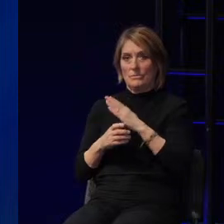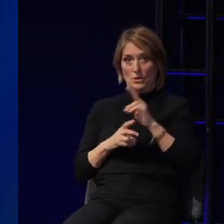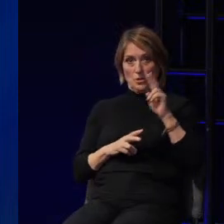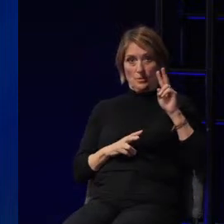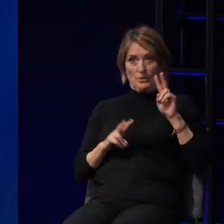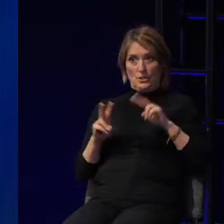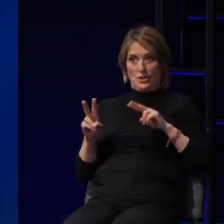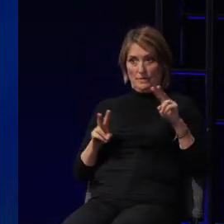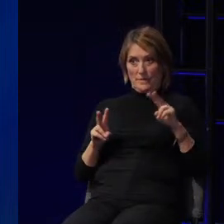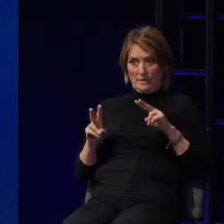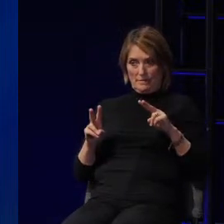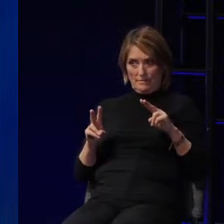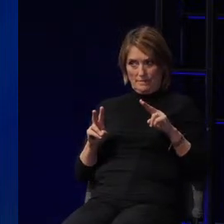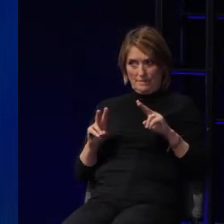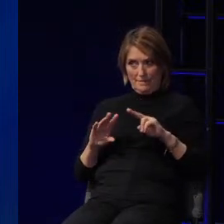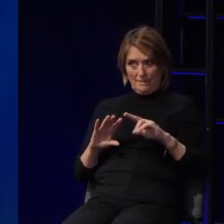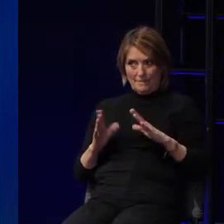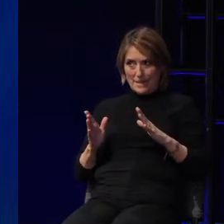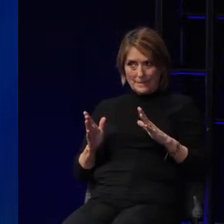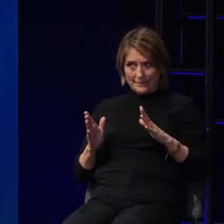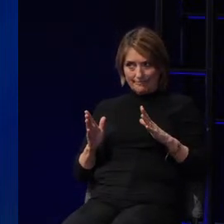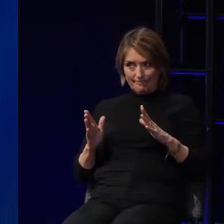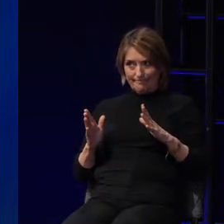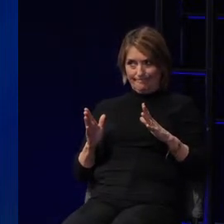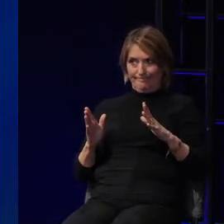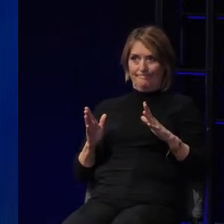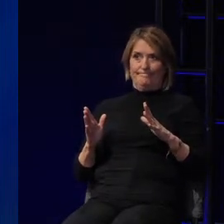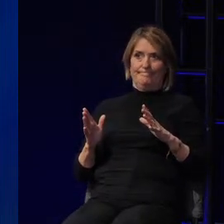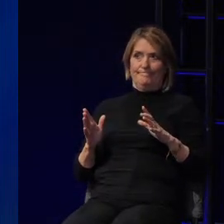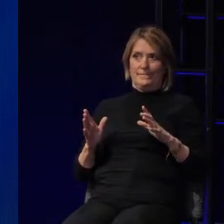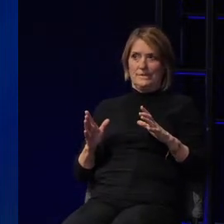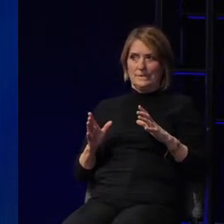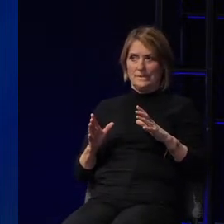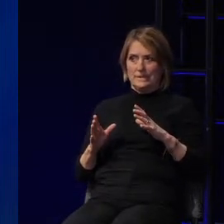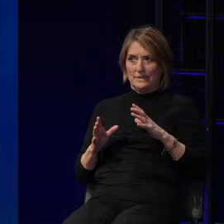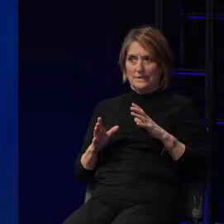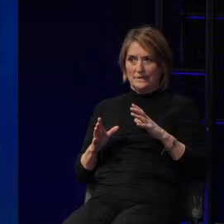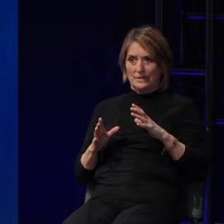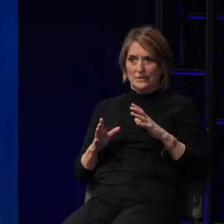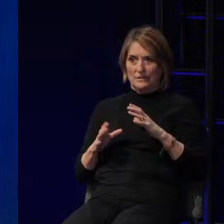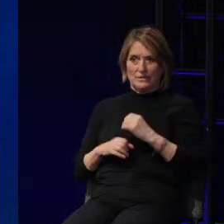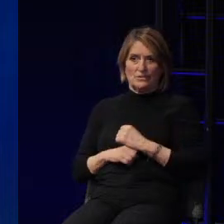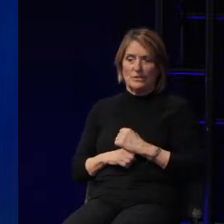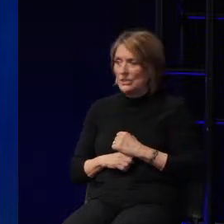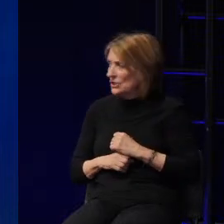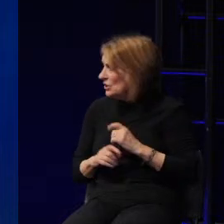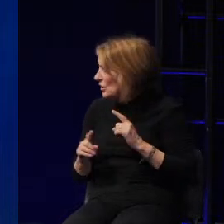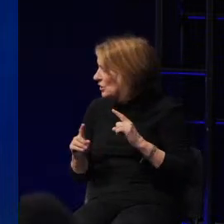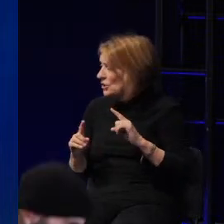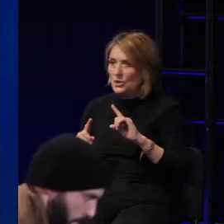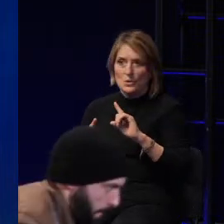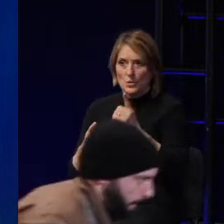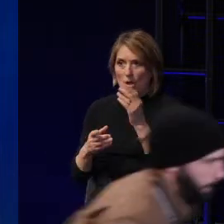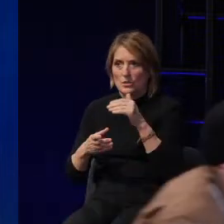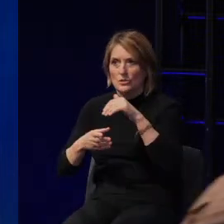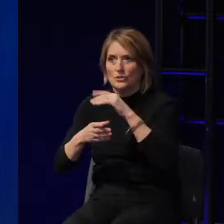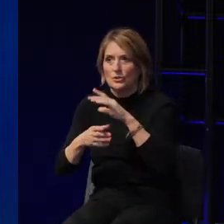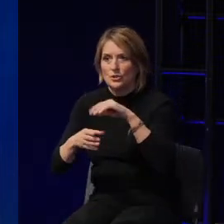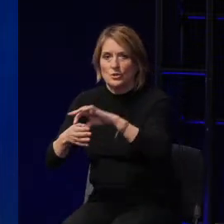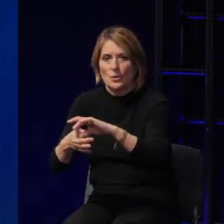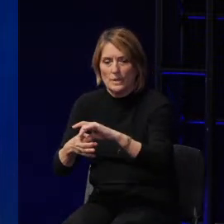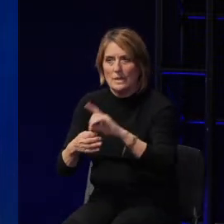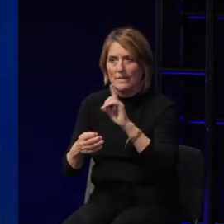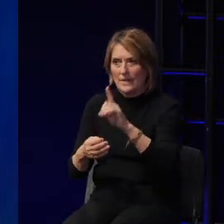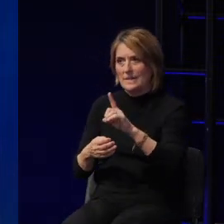you're not, you can't, you have that frustrating thing, you're just the observer. You can't join in. And that's